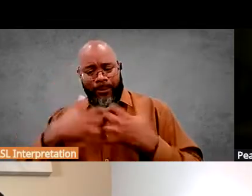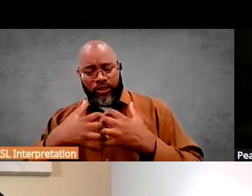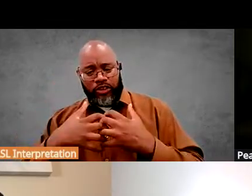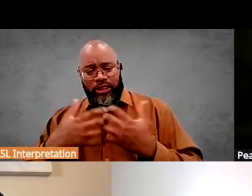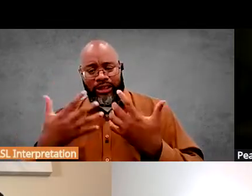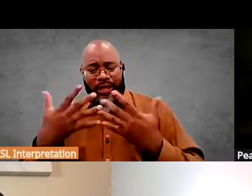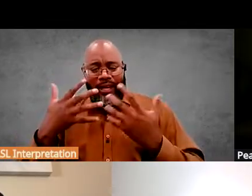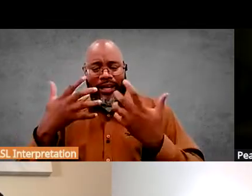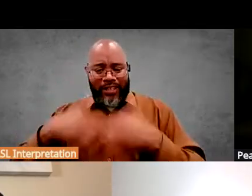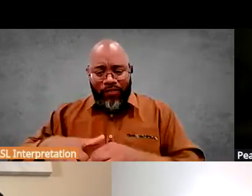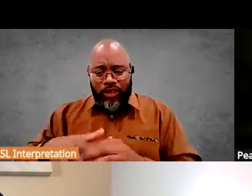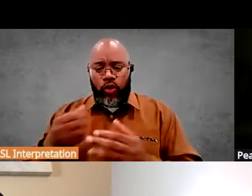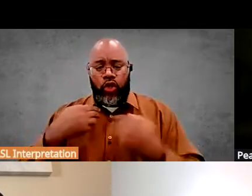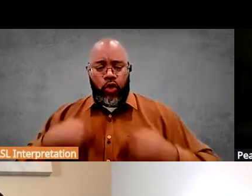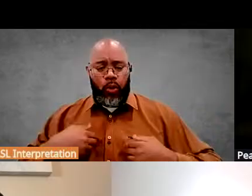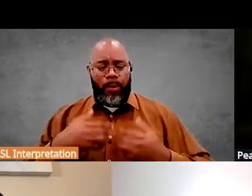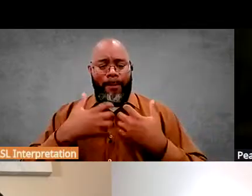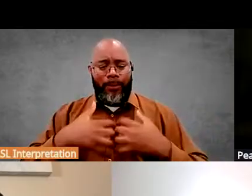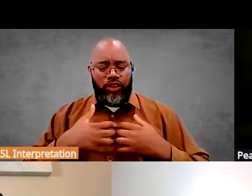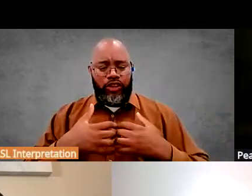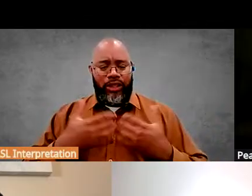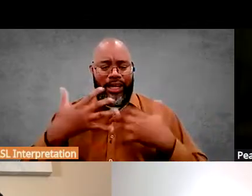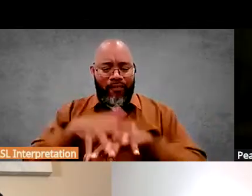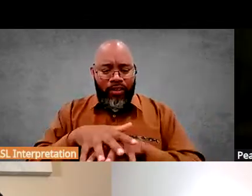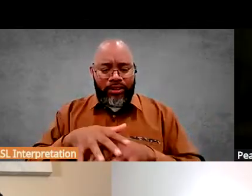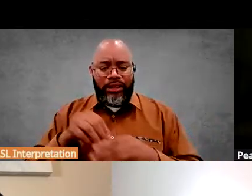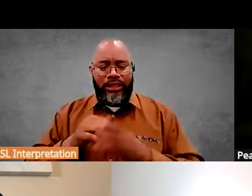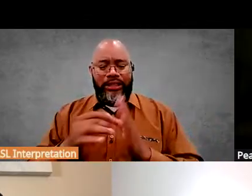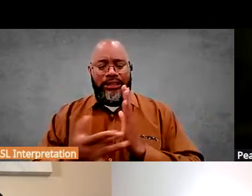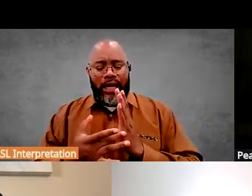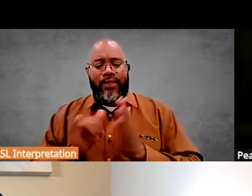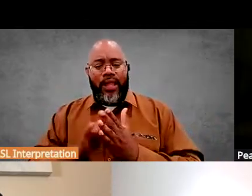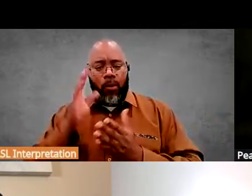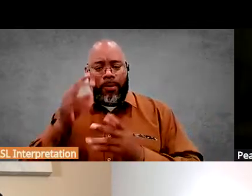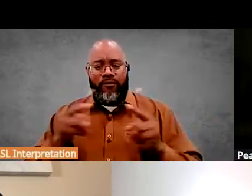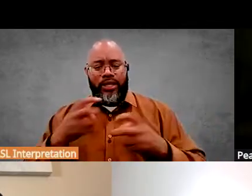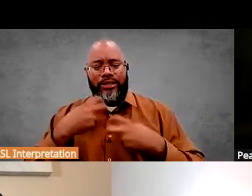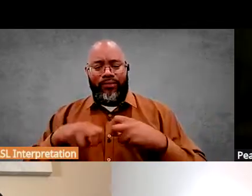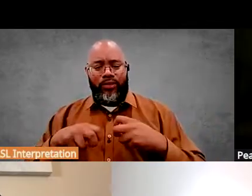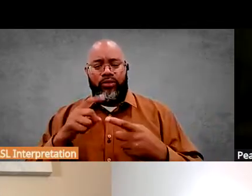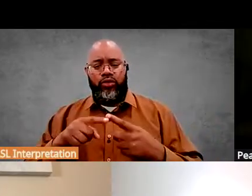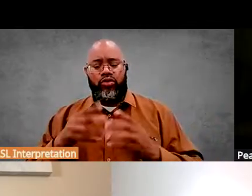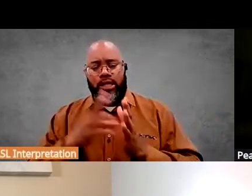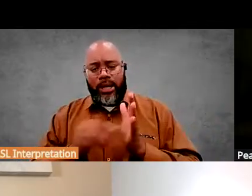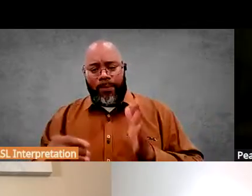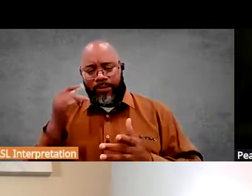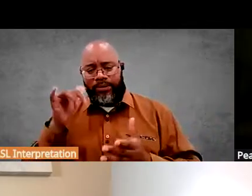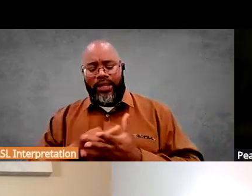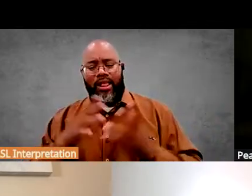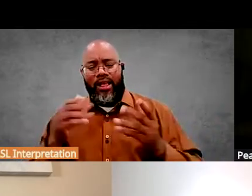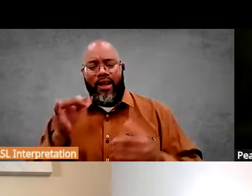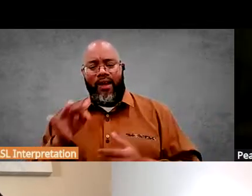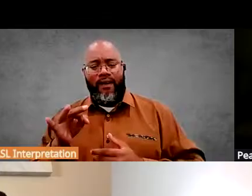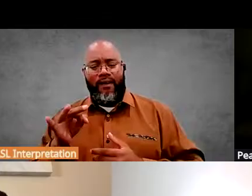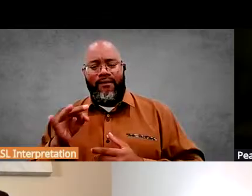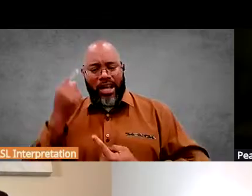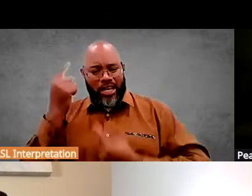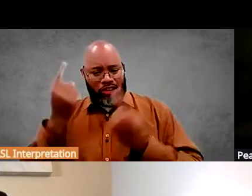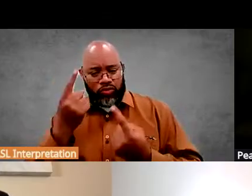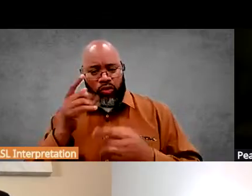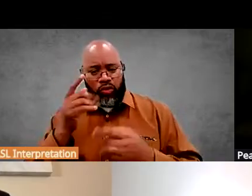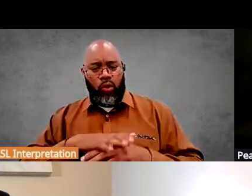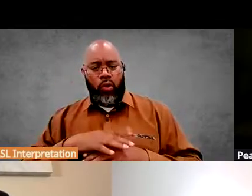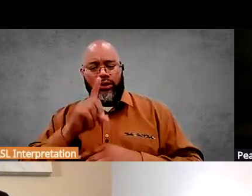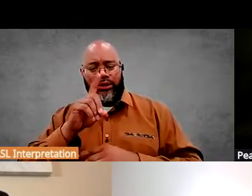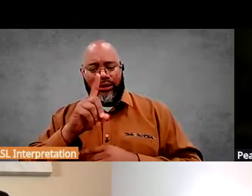machine interfacing technologies in neurotech. Those are going to be very difficult to replicate because there's a lot of consideration on data flow.